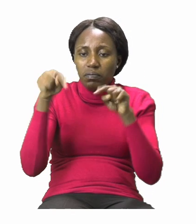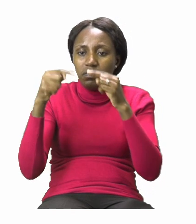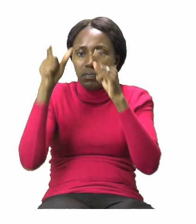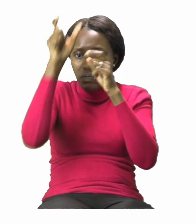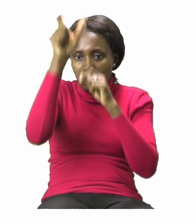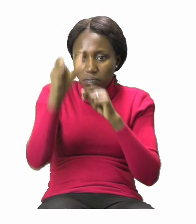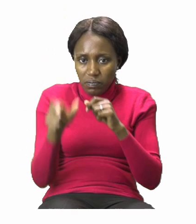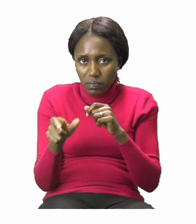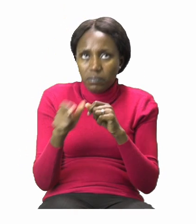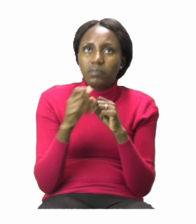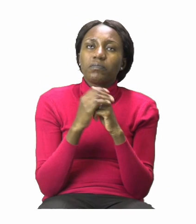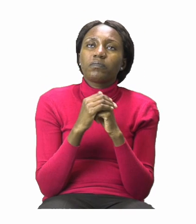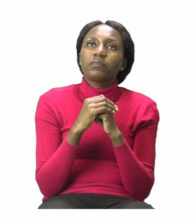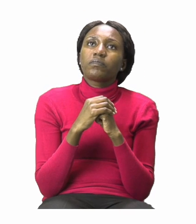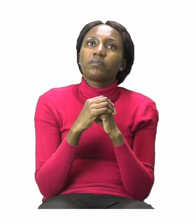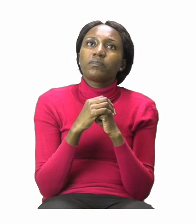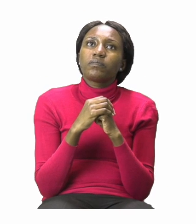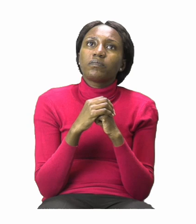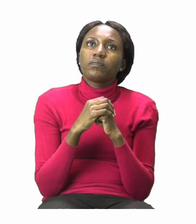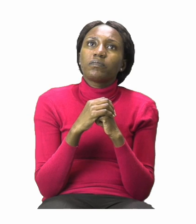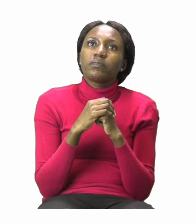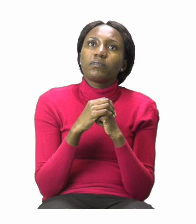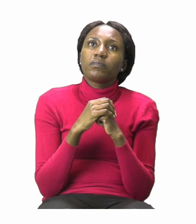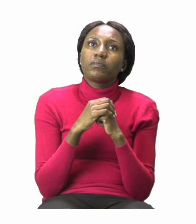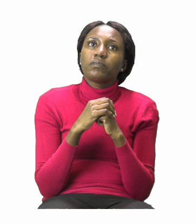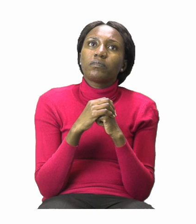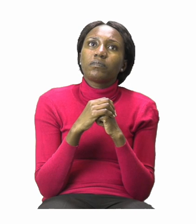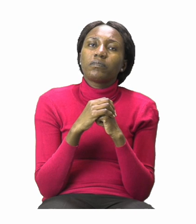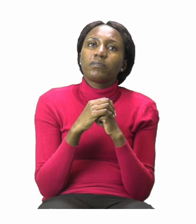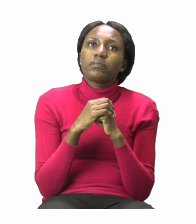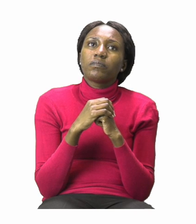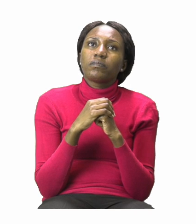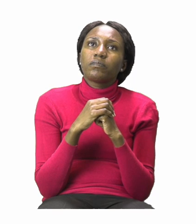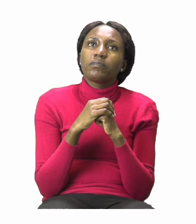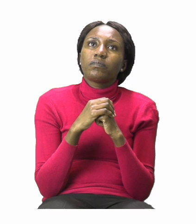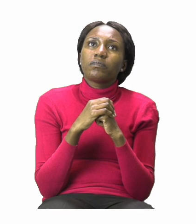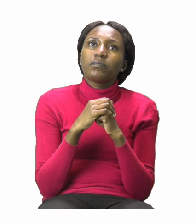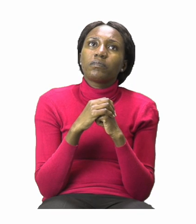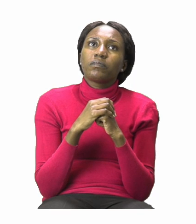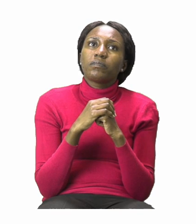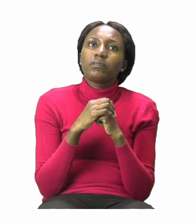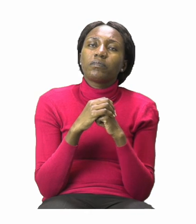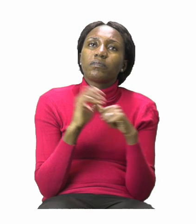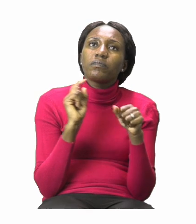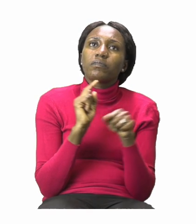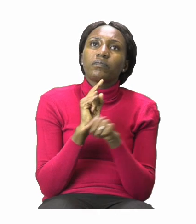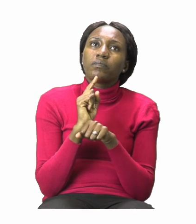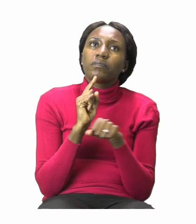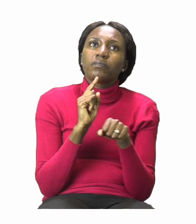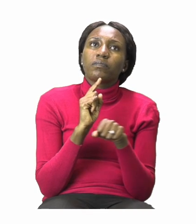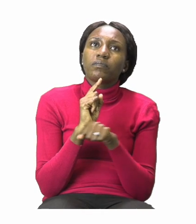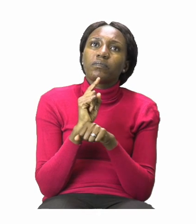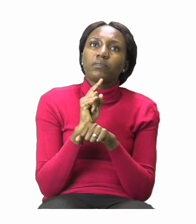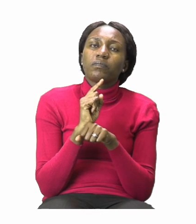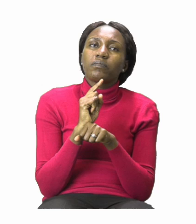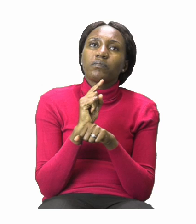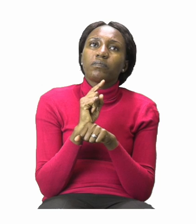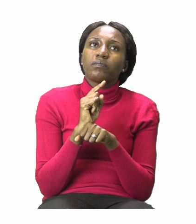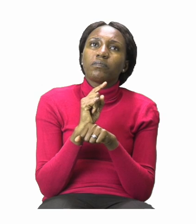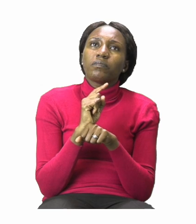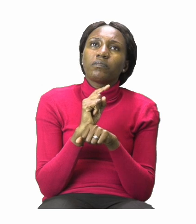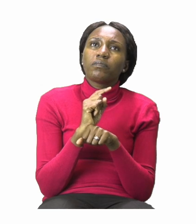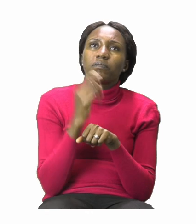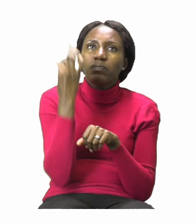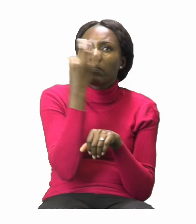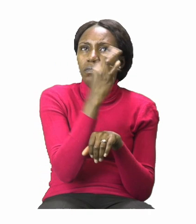that are either near the house or on the house. The first thing that we can see are beautiful